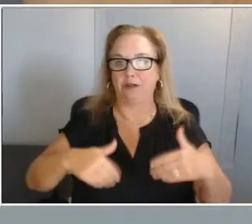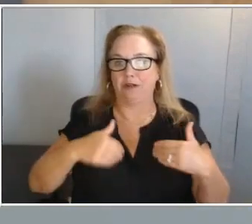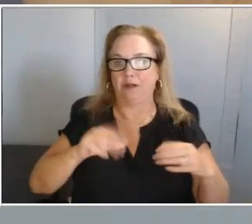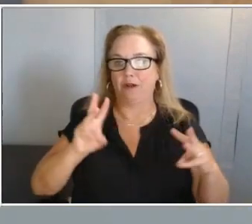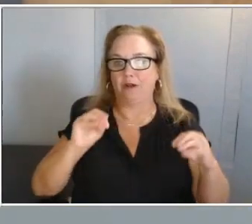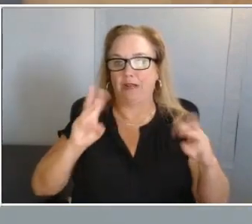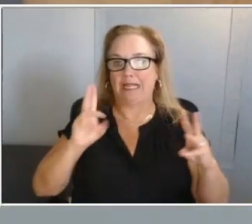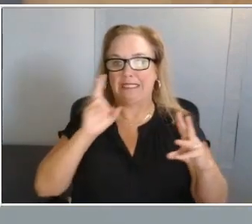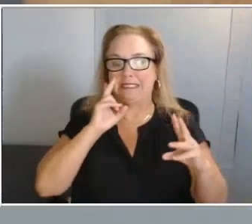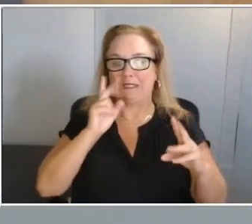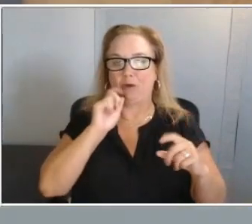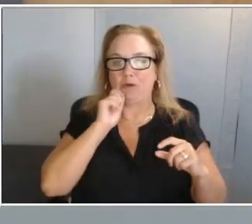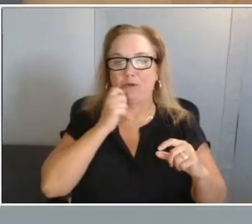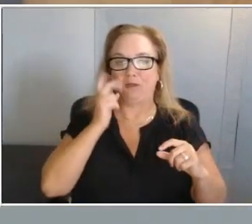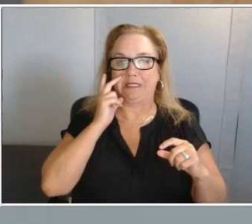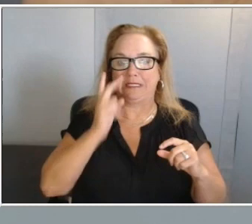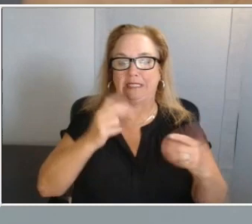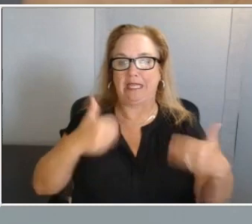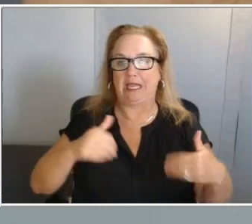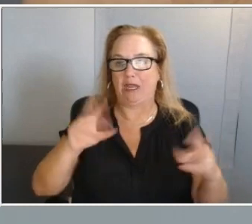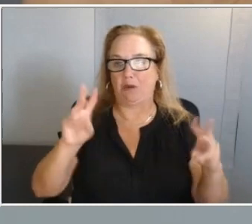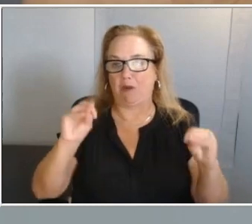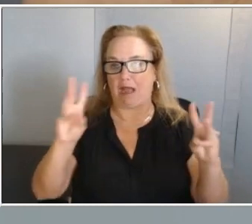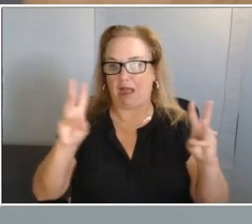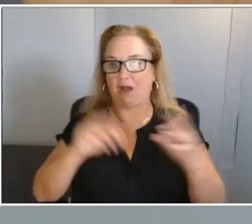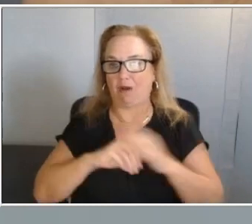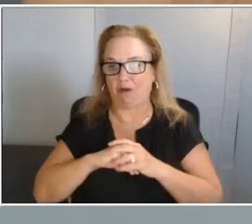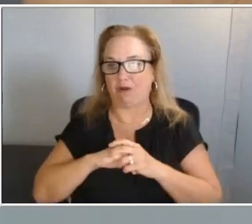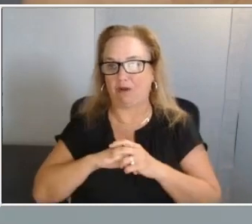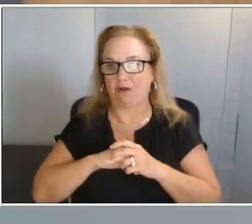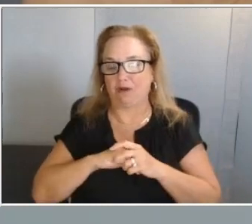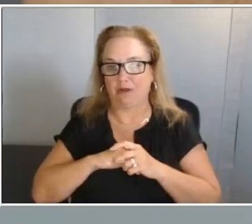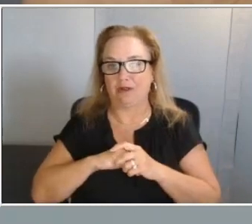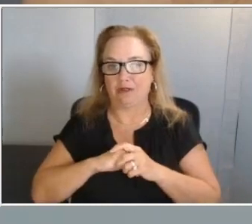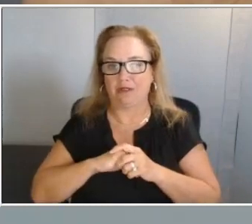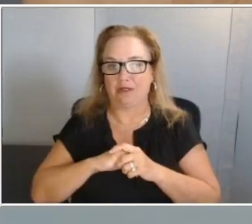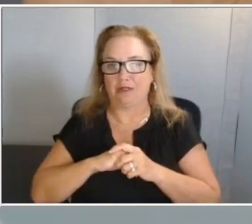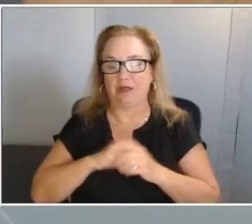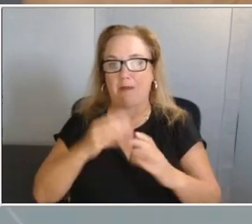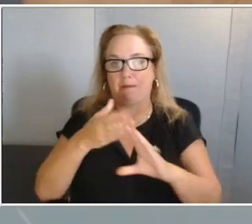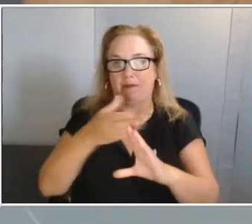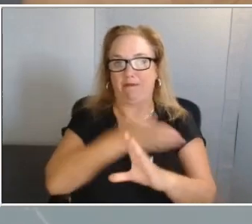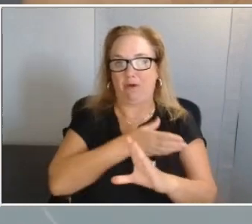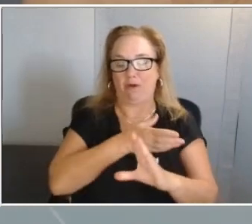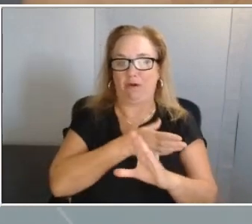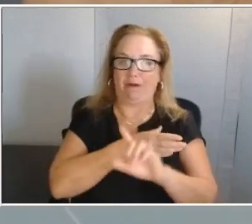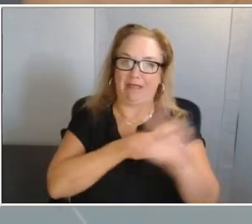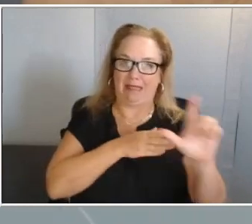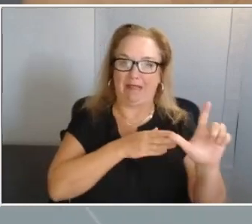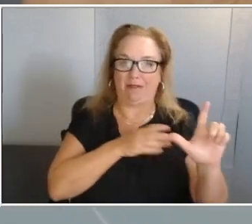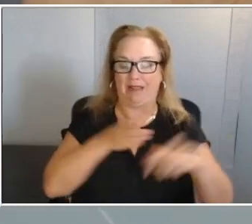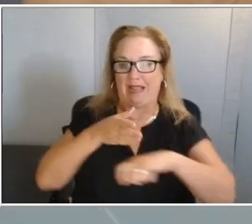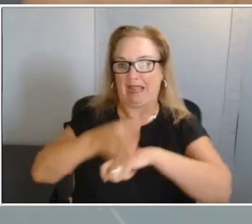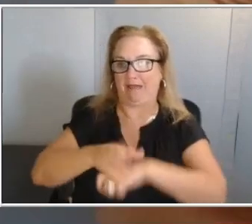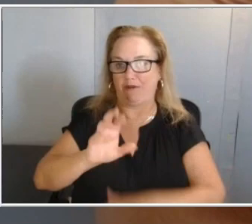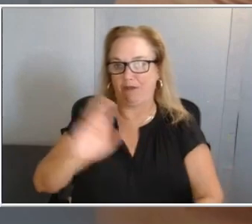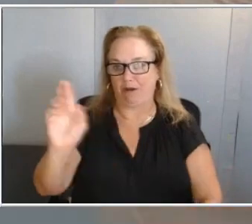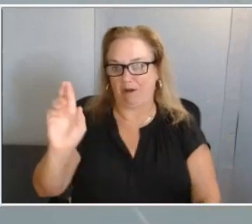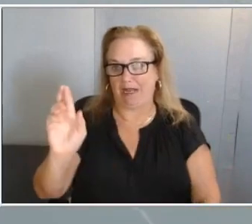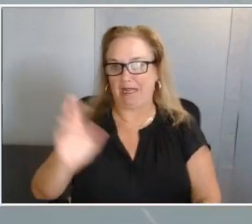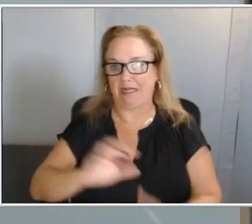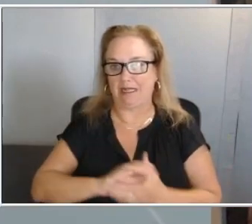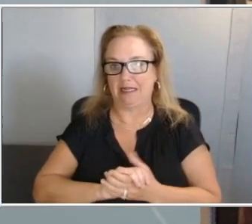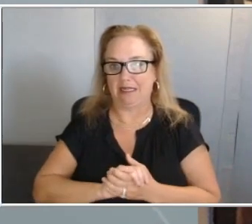to see. Wow, that is remarkable. Before on the left, after on the right,